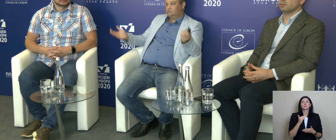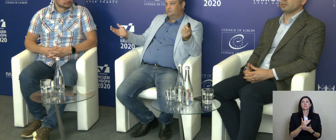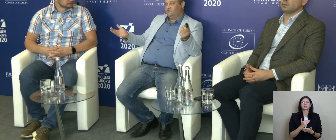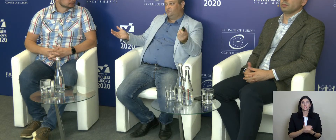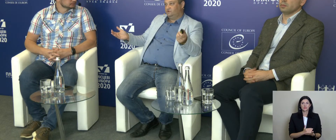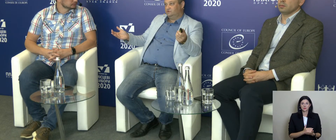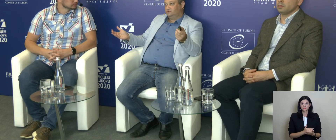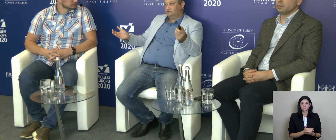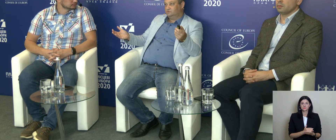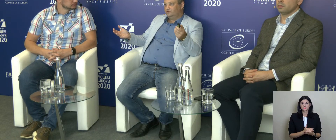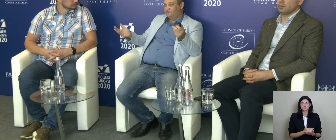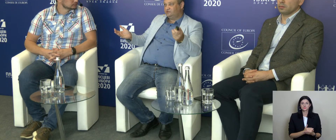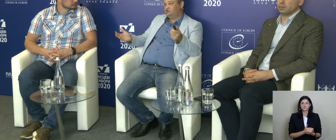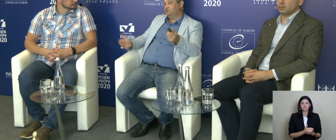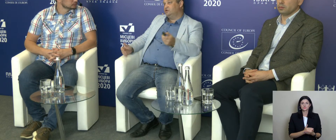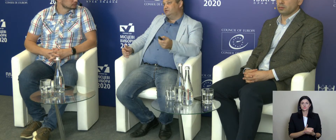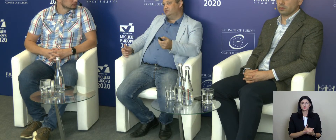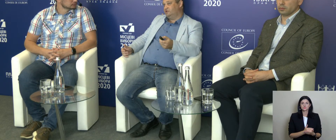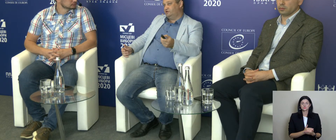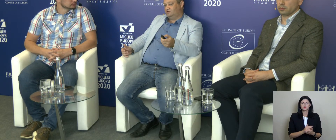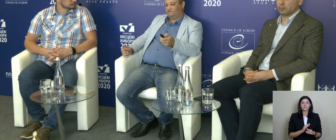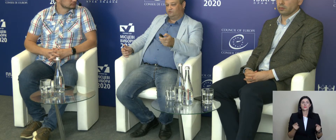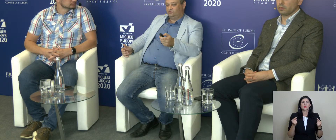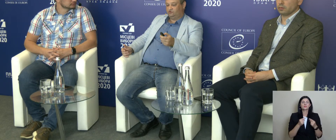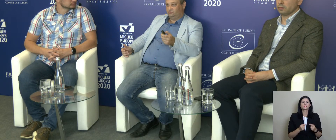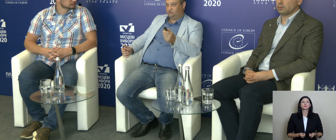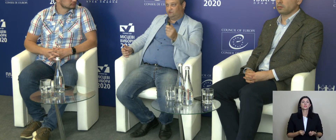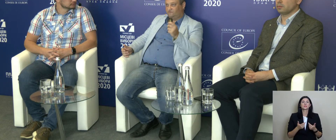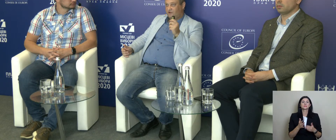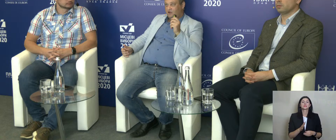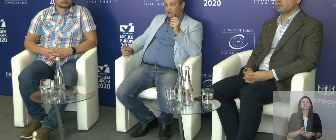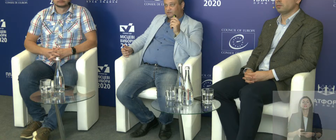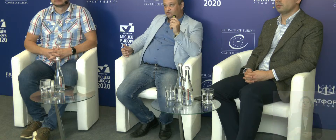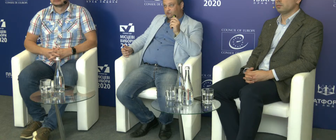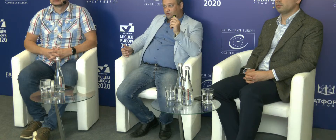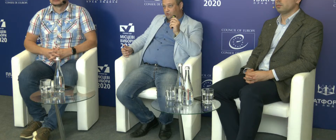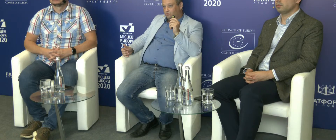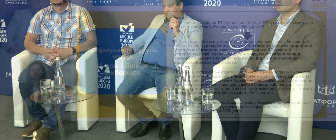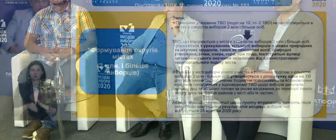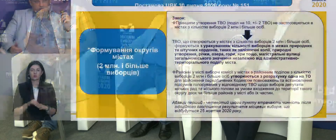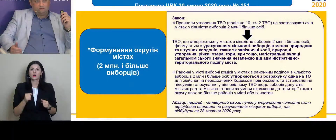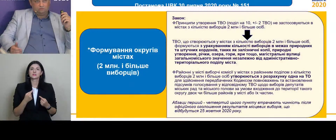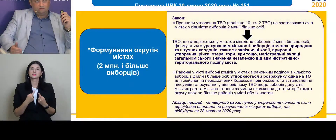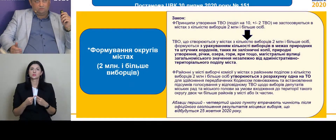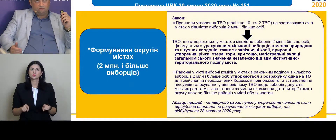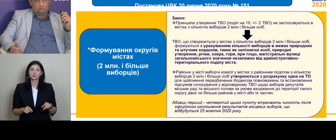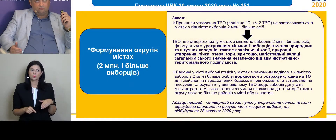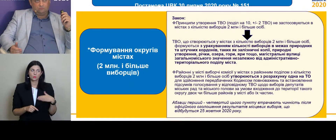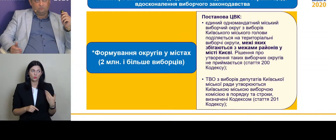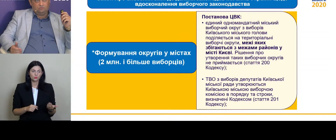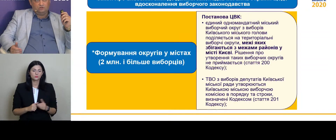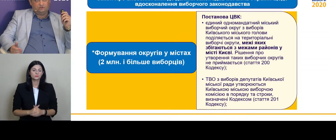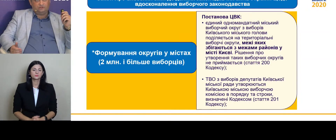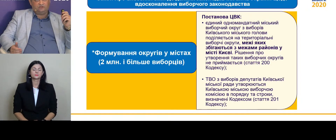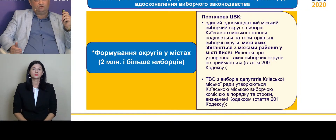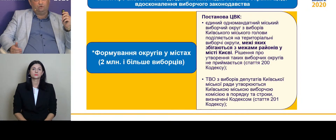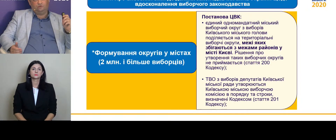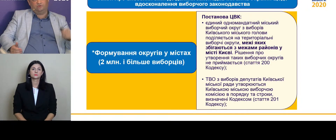up the constituency in terms of and the number could be